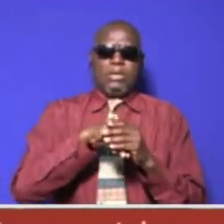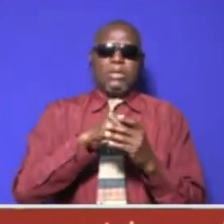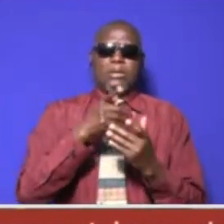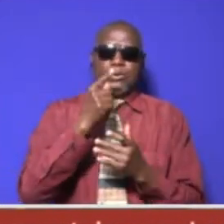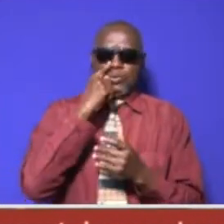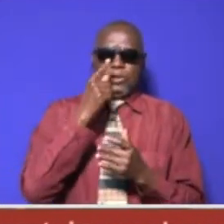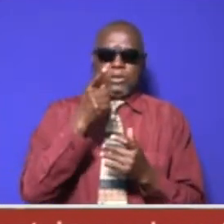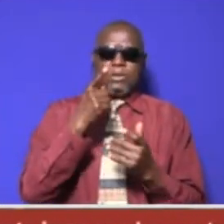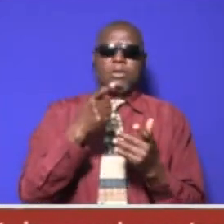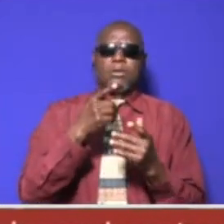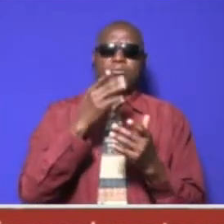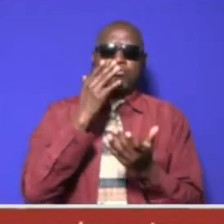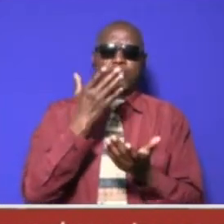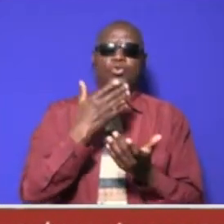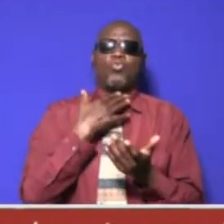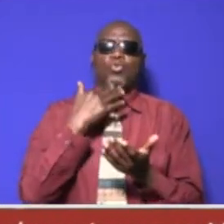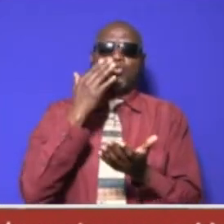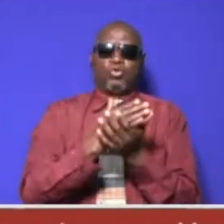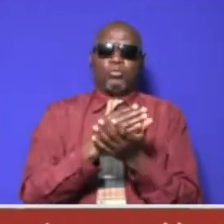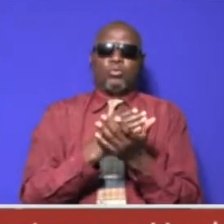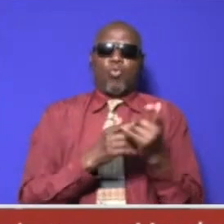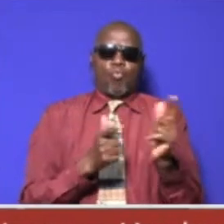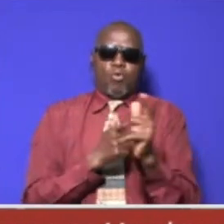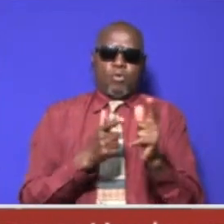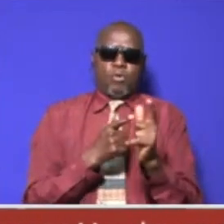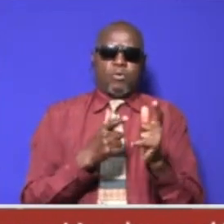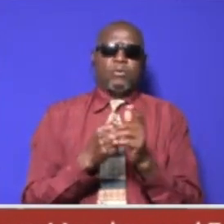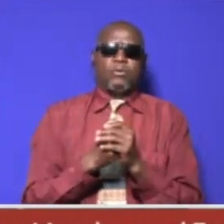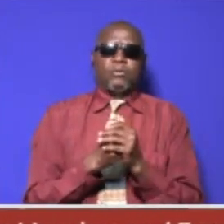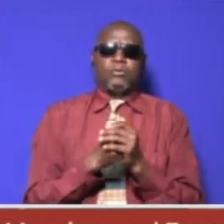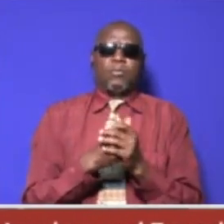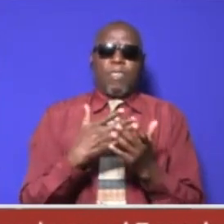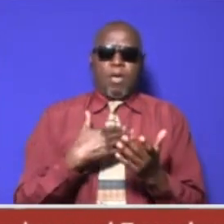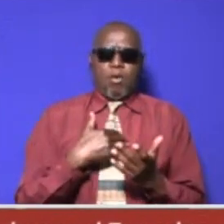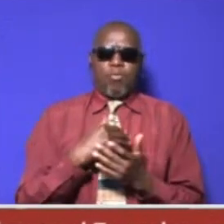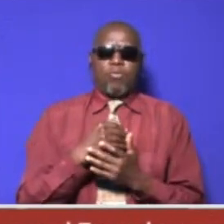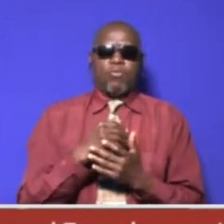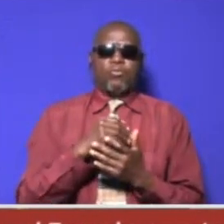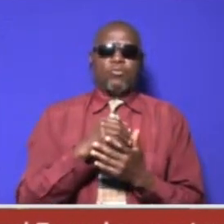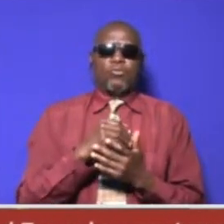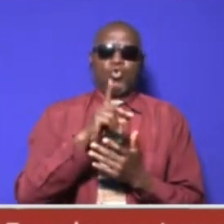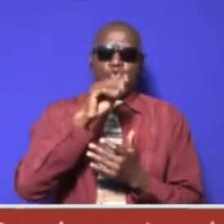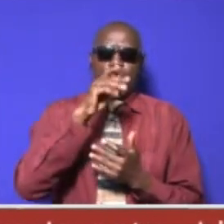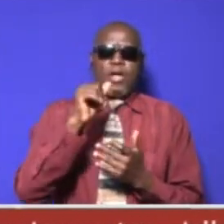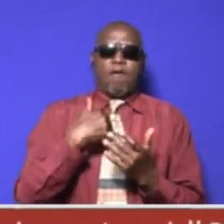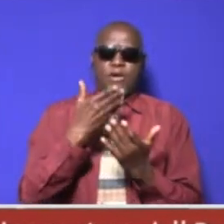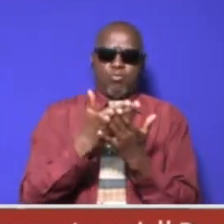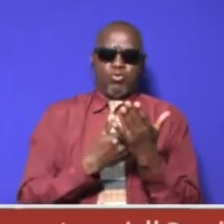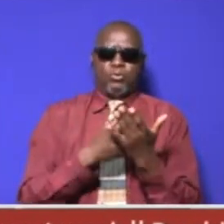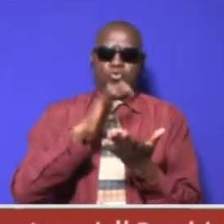and establishing a democratic civil transformation. Our very own Dolly Mwirigi Mbuvi has more